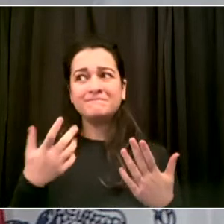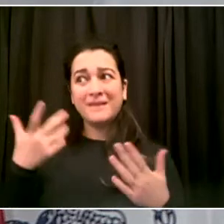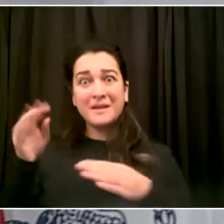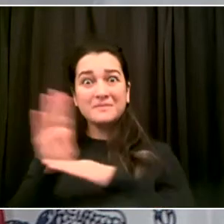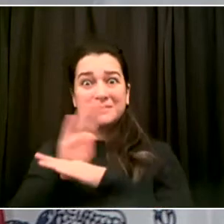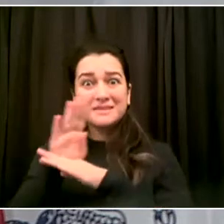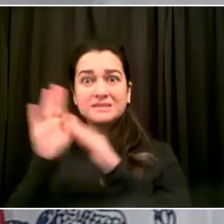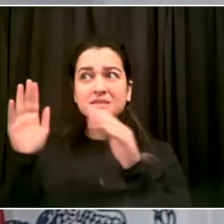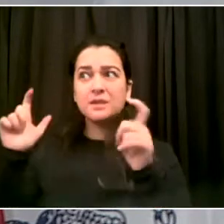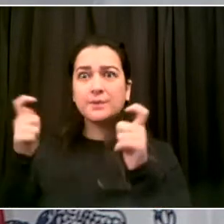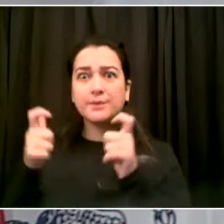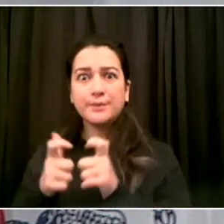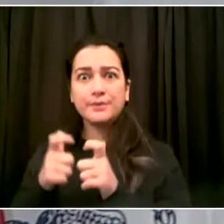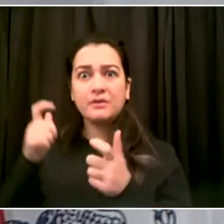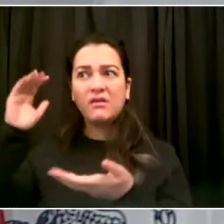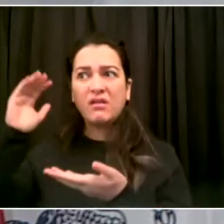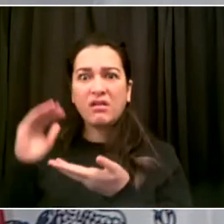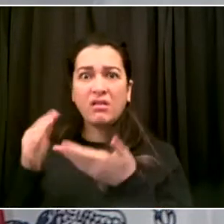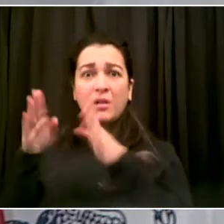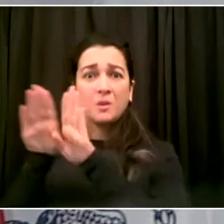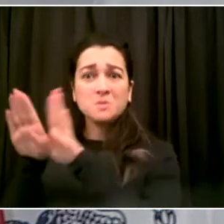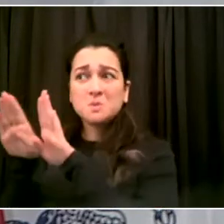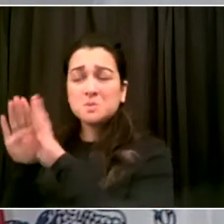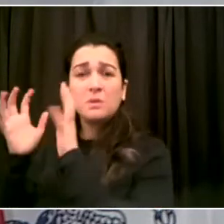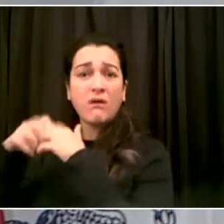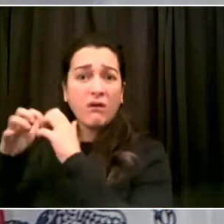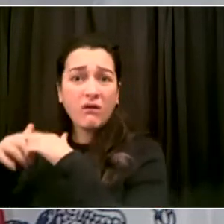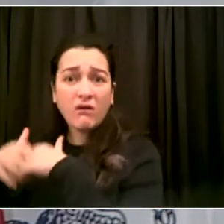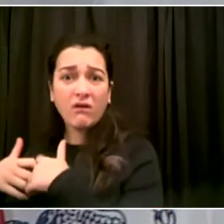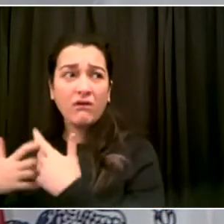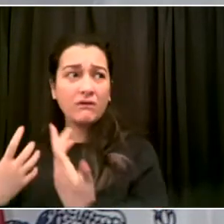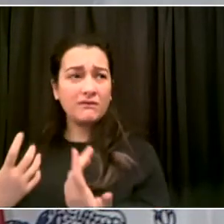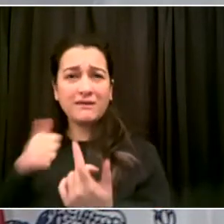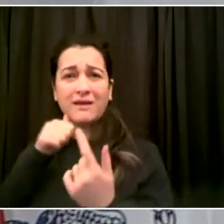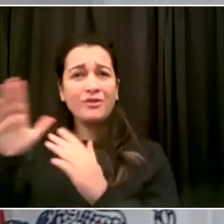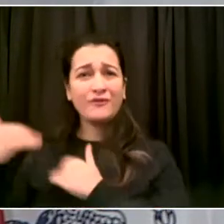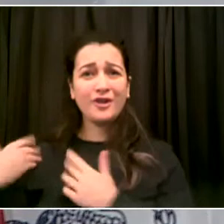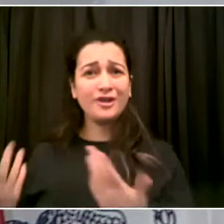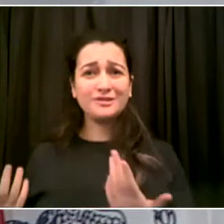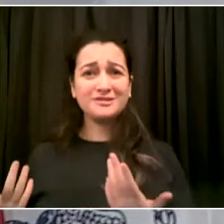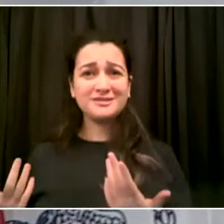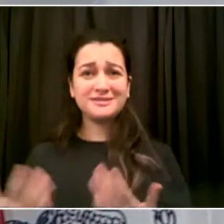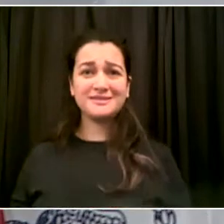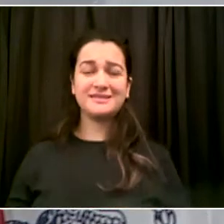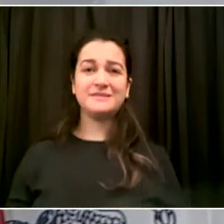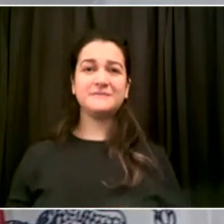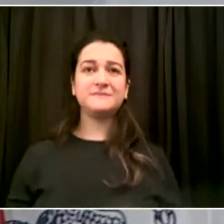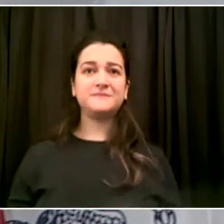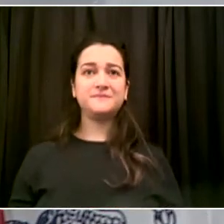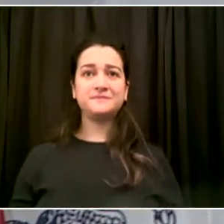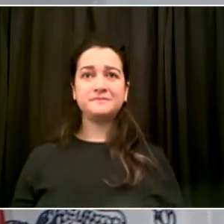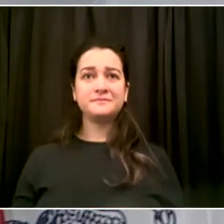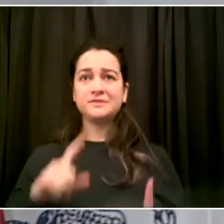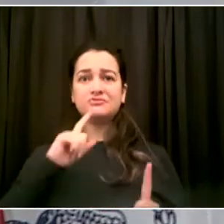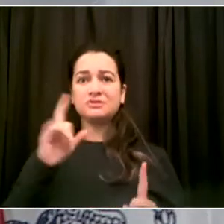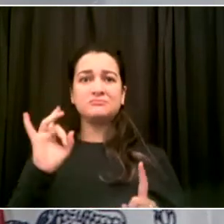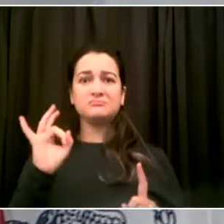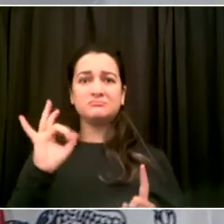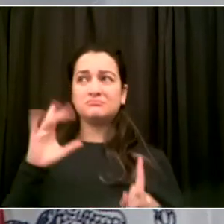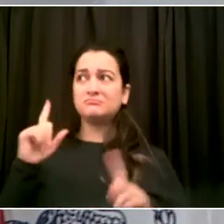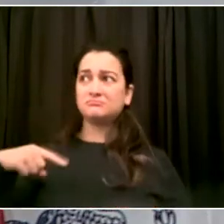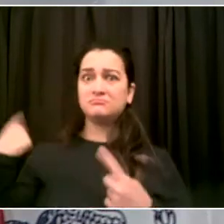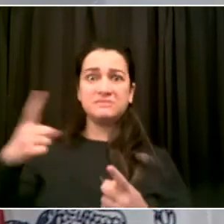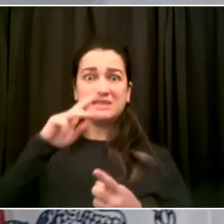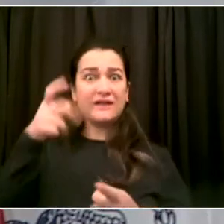remember something. Some of the worst hatred, some of the worst discrimination, the worst language was coming last